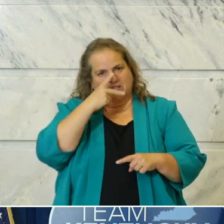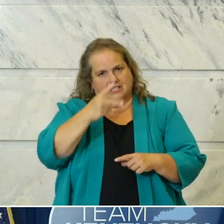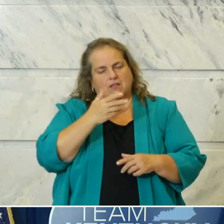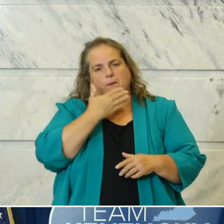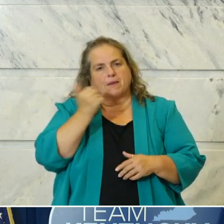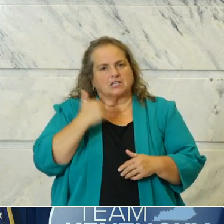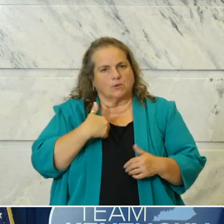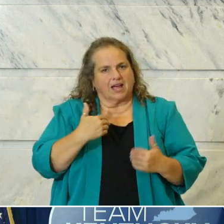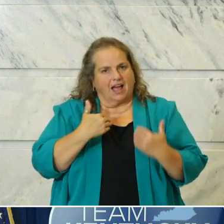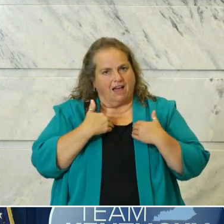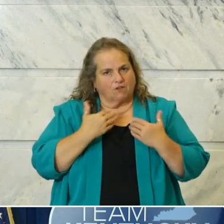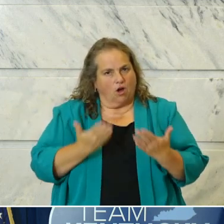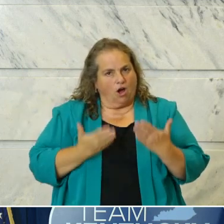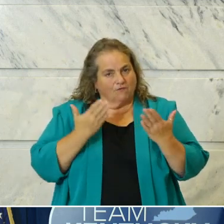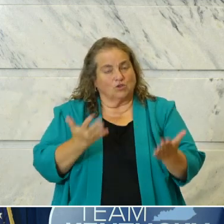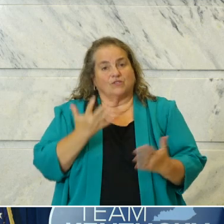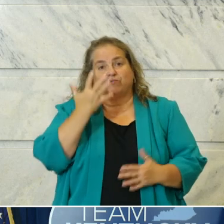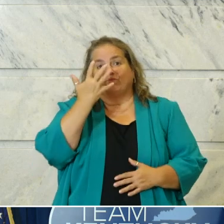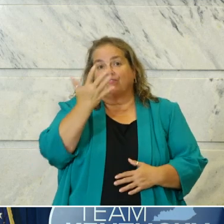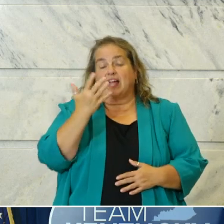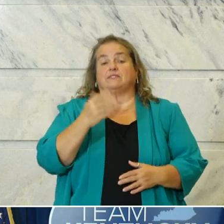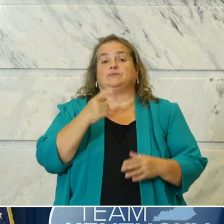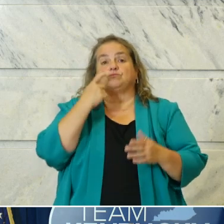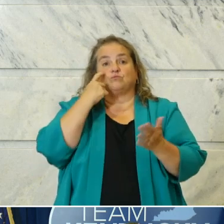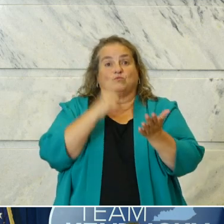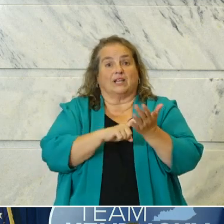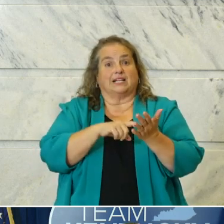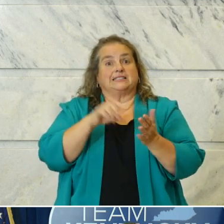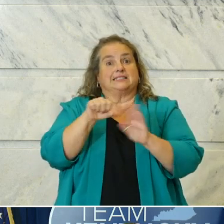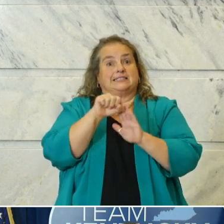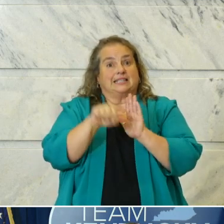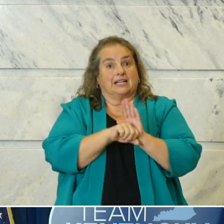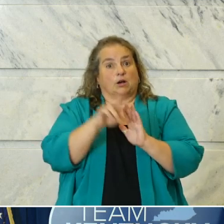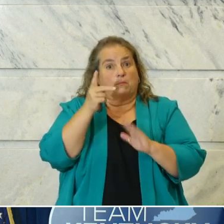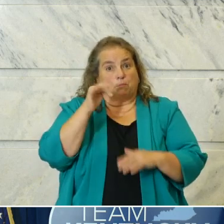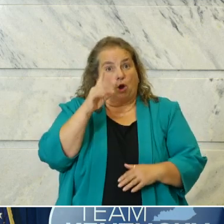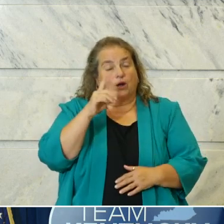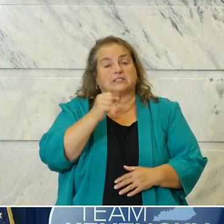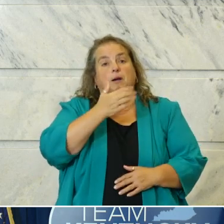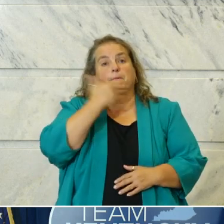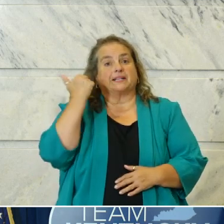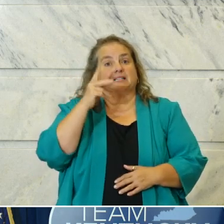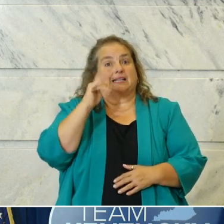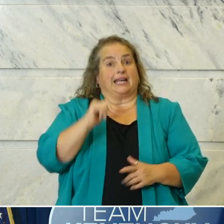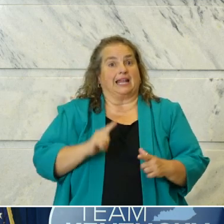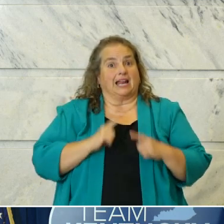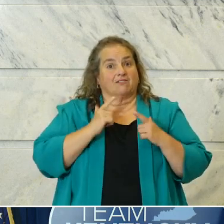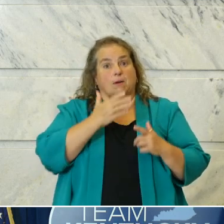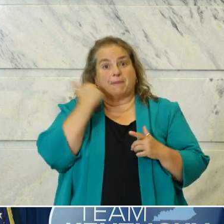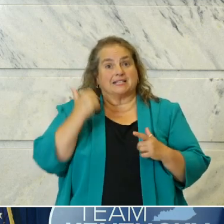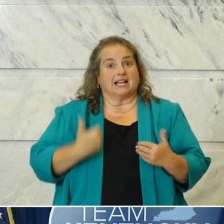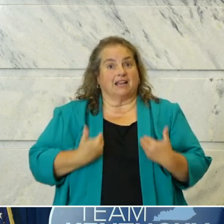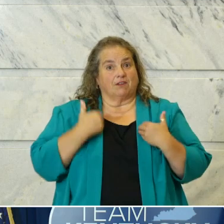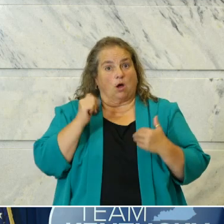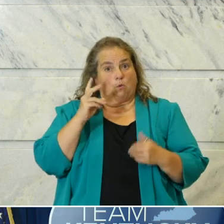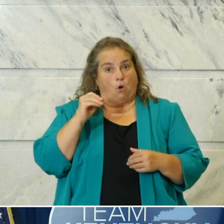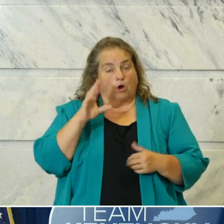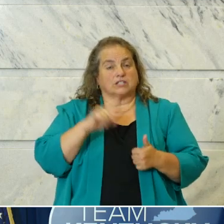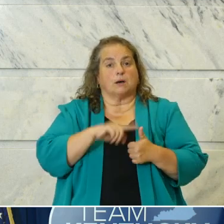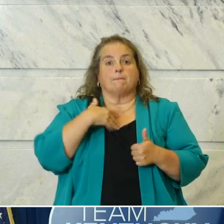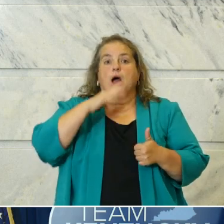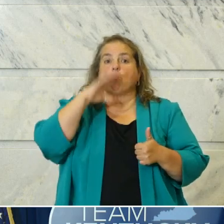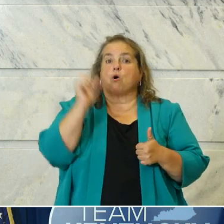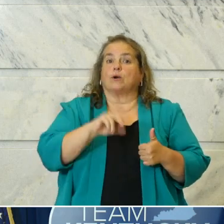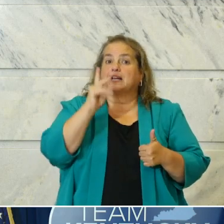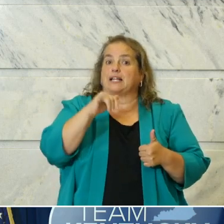state parks have been recognized as part of Kentucky's Living Best in Kentucky Awards. My old Kentucky home, Green River